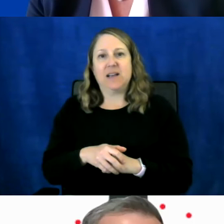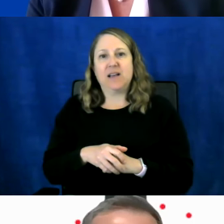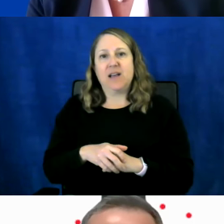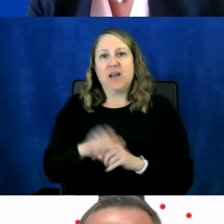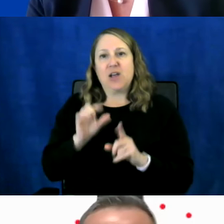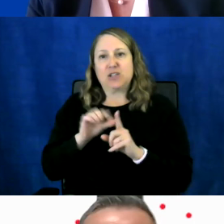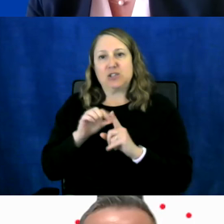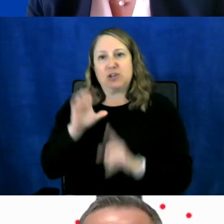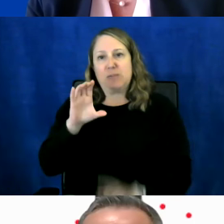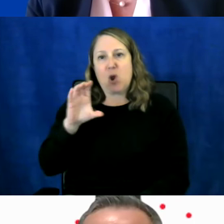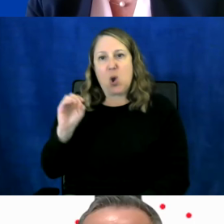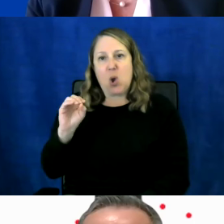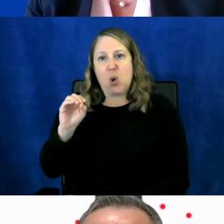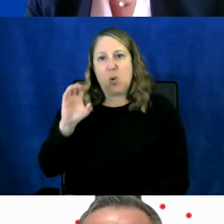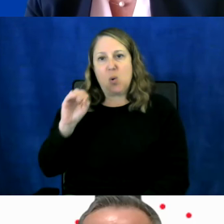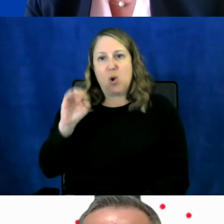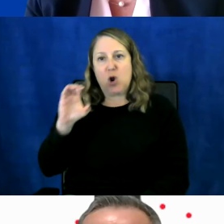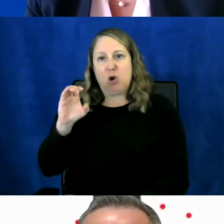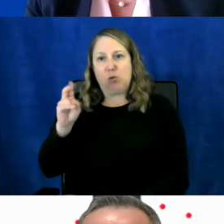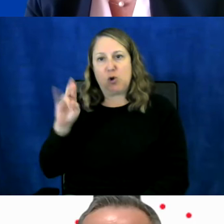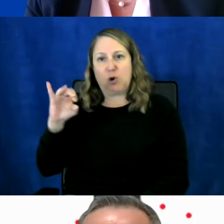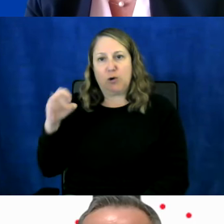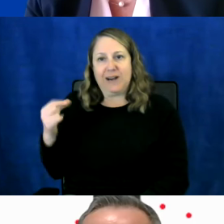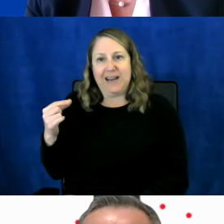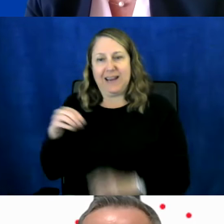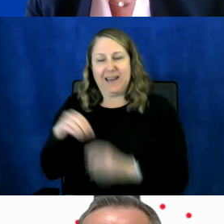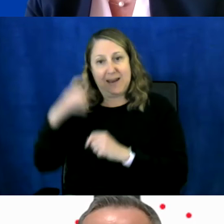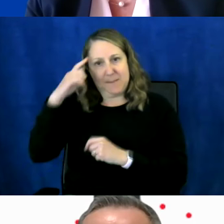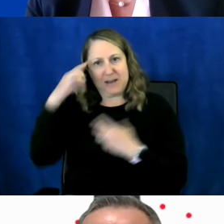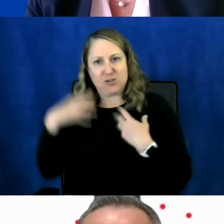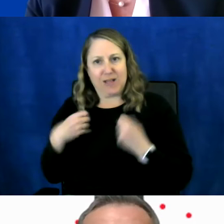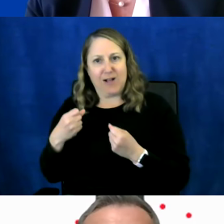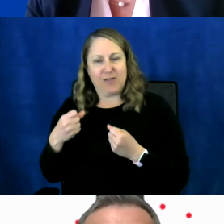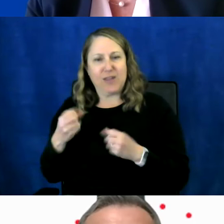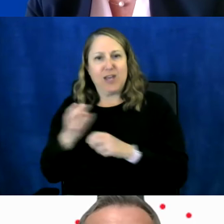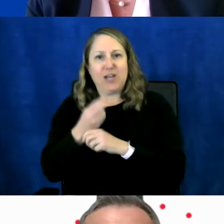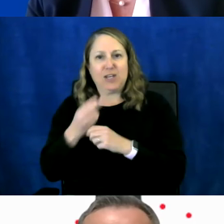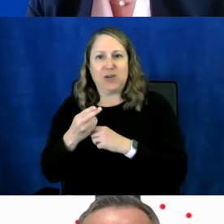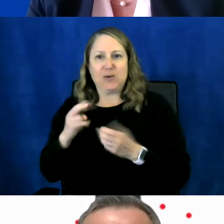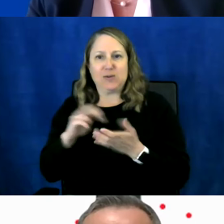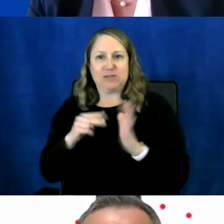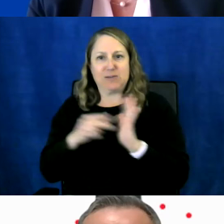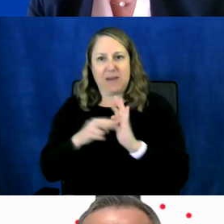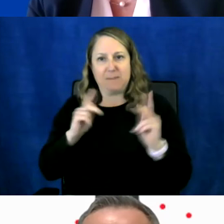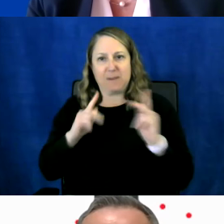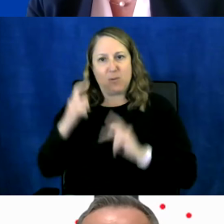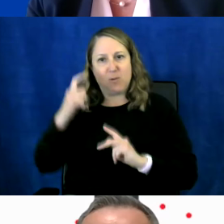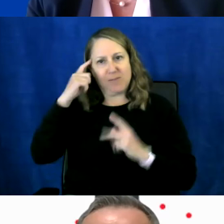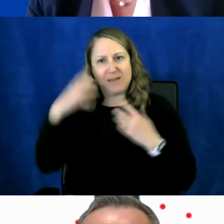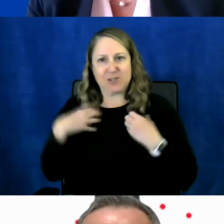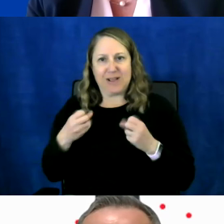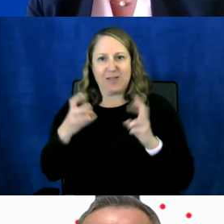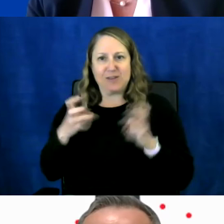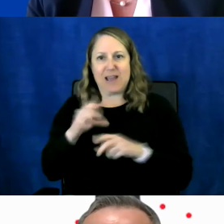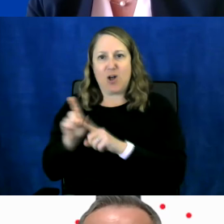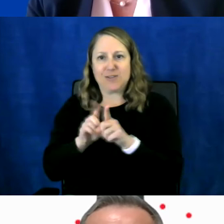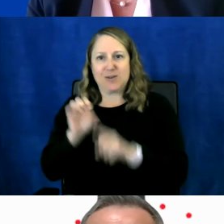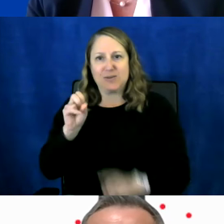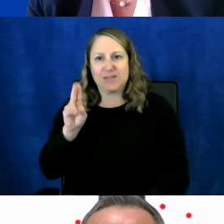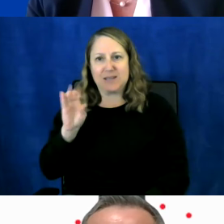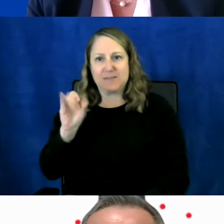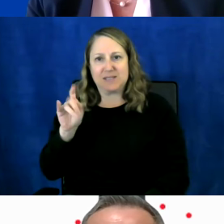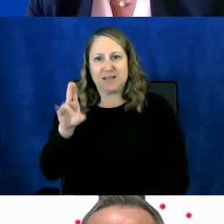health is sometimes used for people with mental health conditions and substance abuse conditions. But originally the term